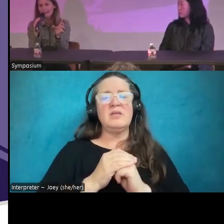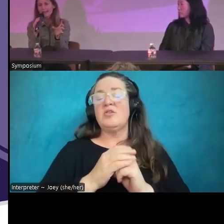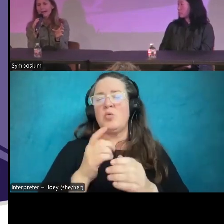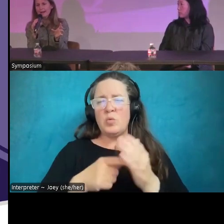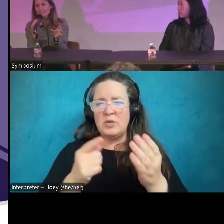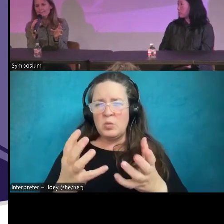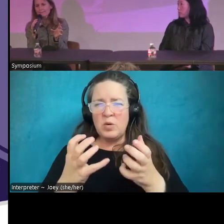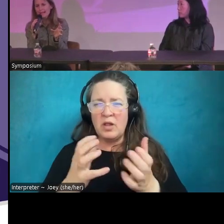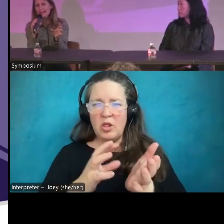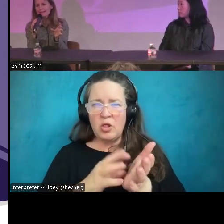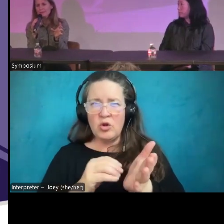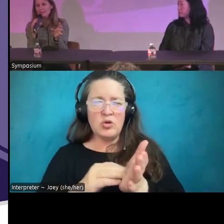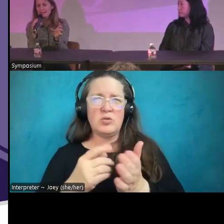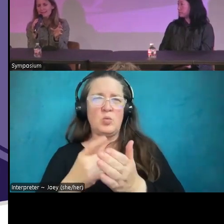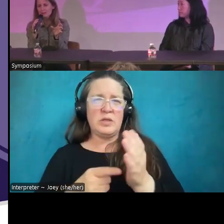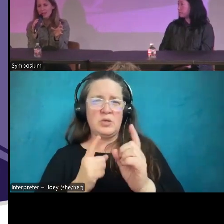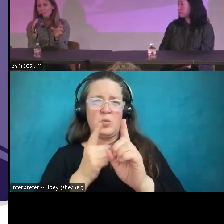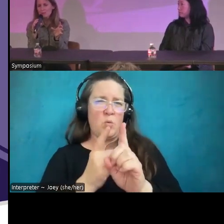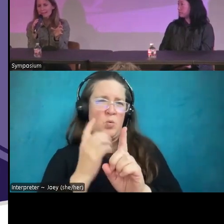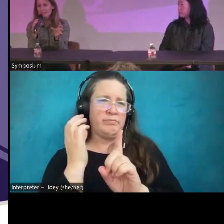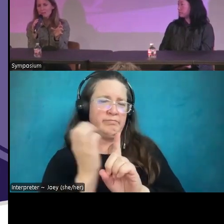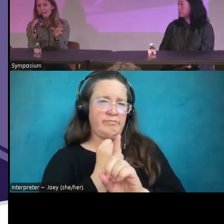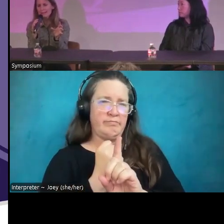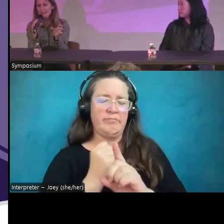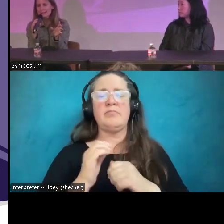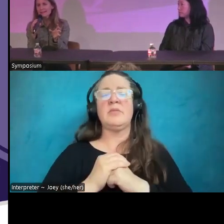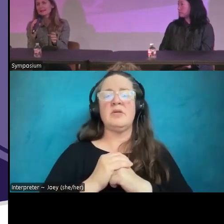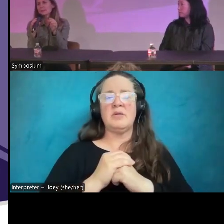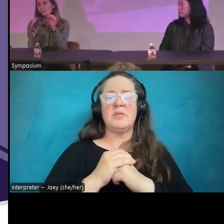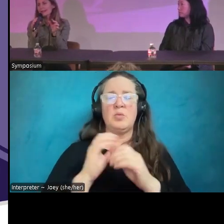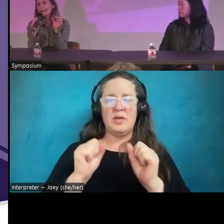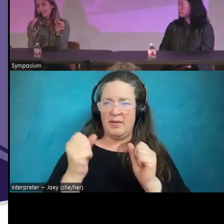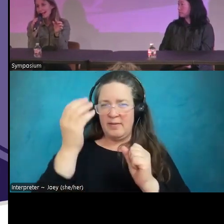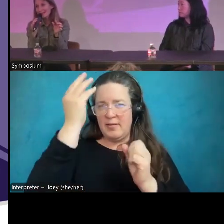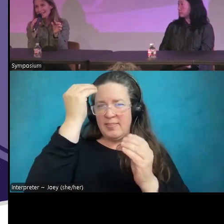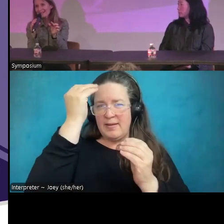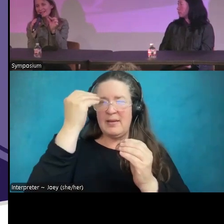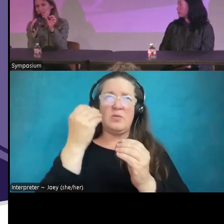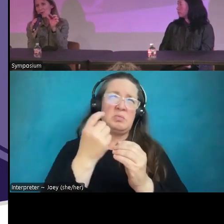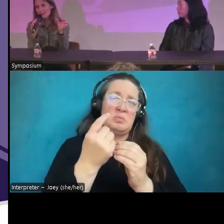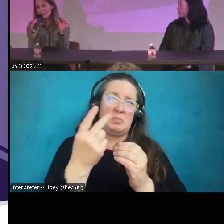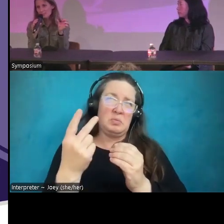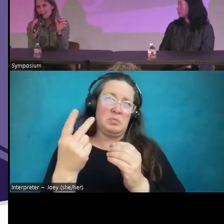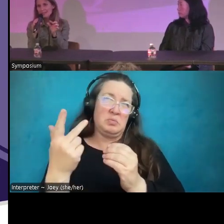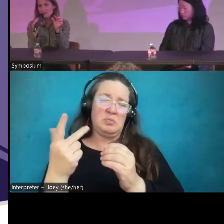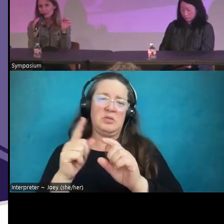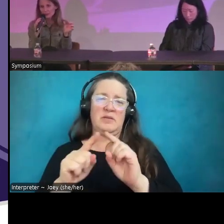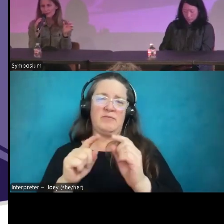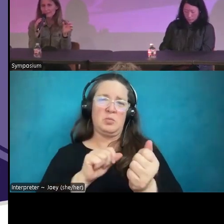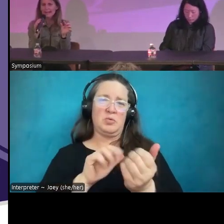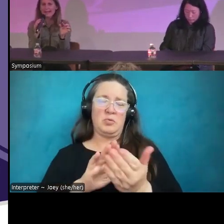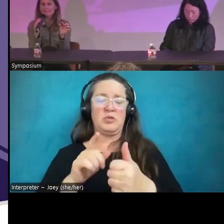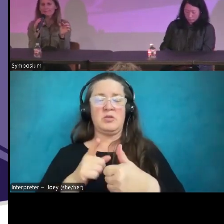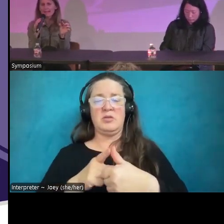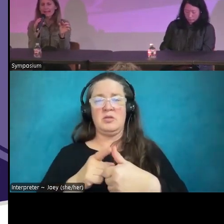learn? And I think we can think about it a couple ways. One is breaking it down again into small segments to